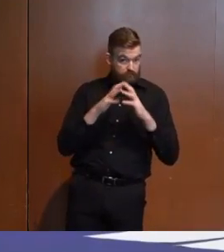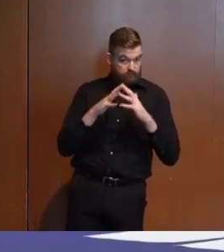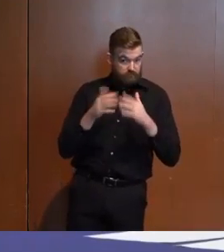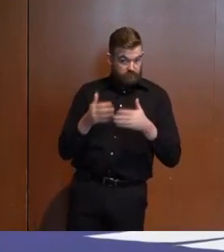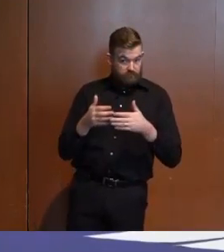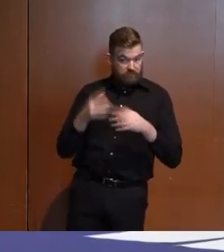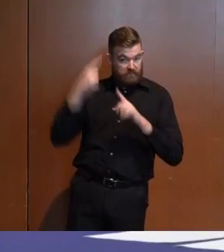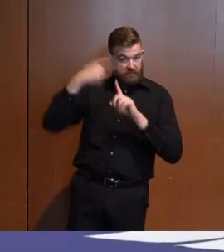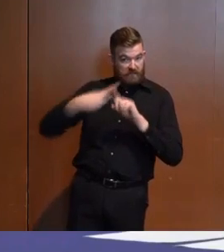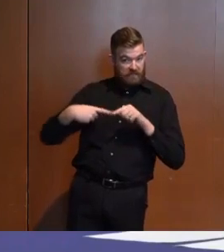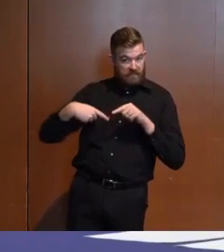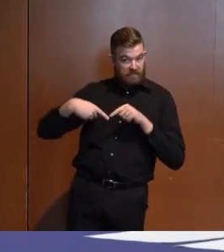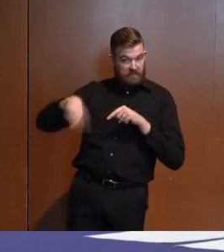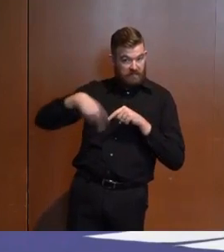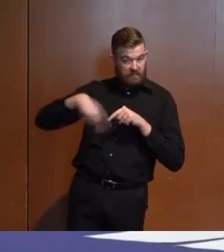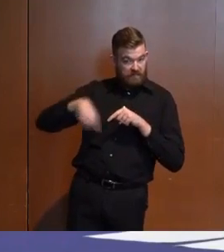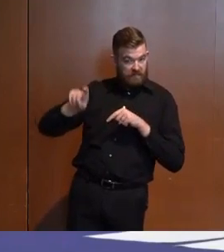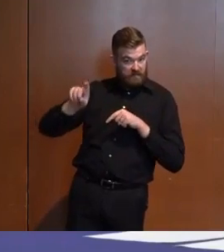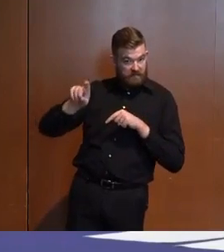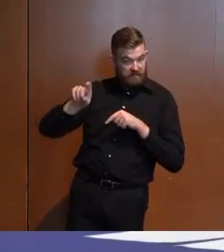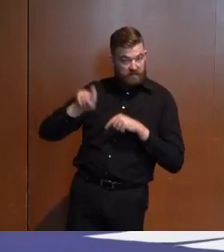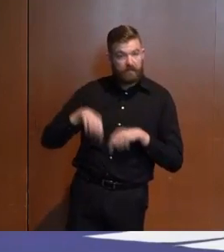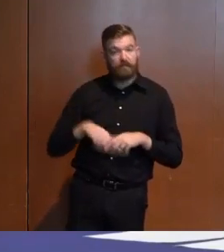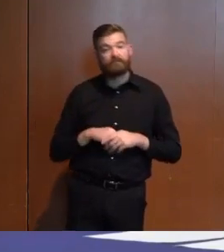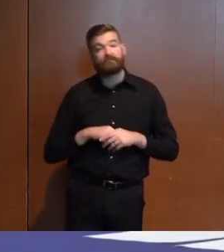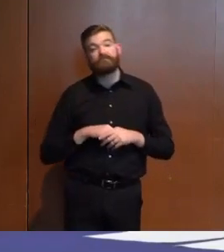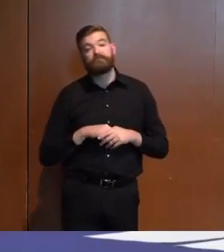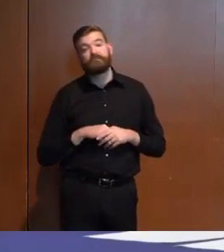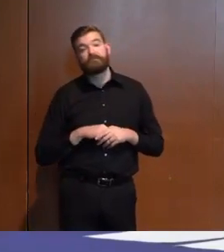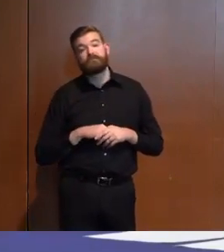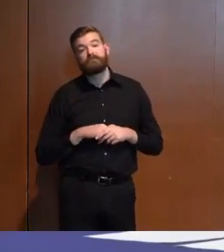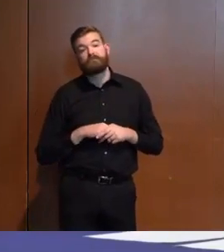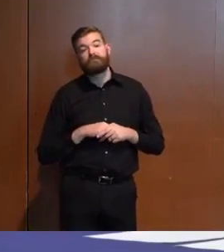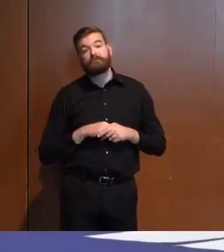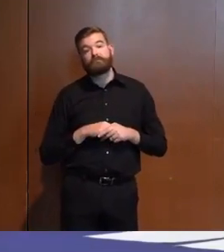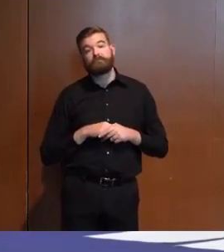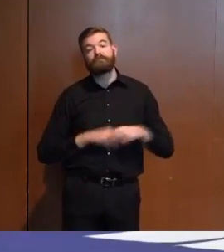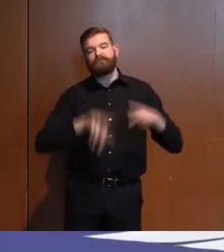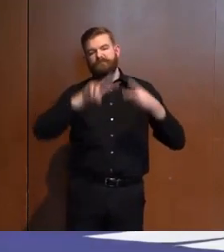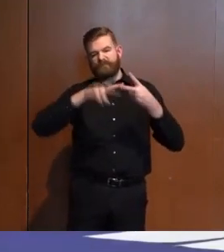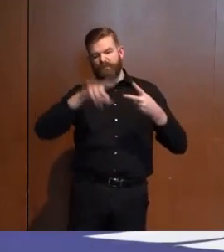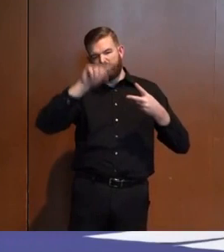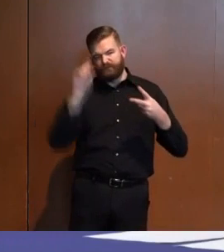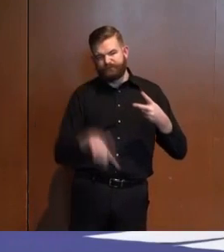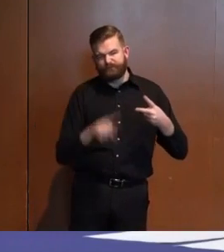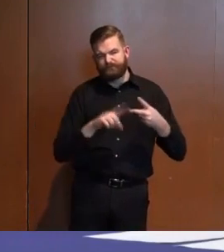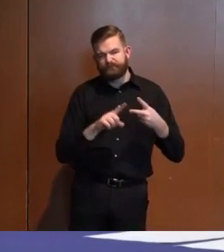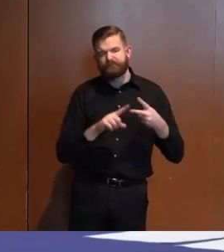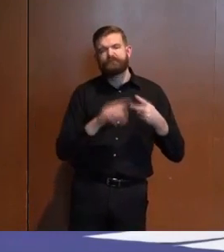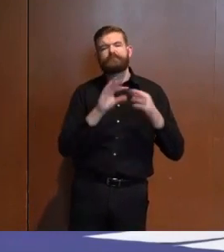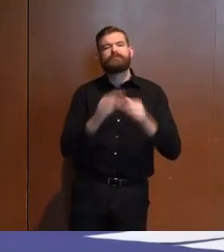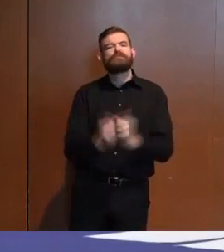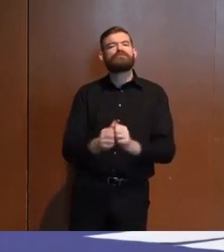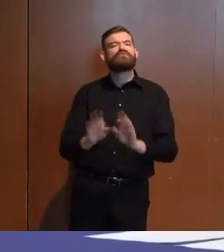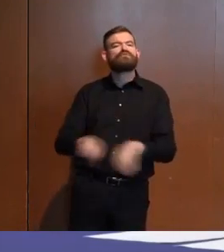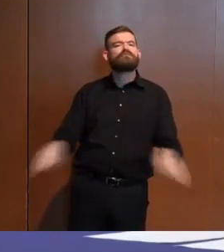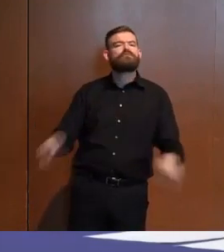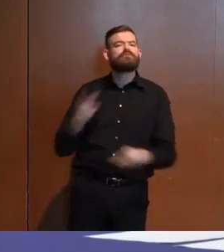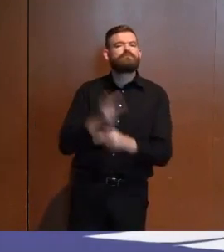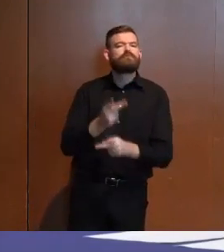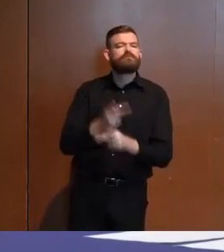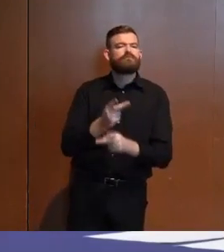about clarification on children of essential workers. Can you kind of break down who exactly is eligible for the